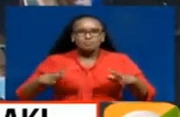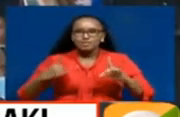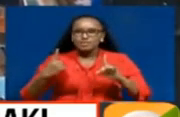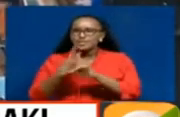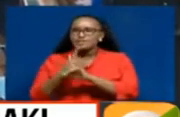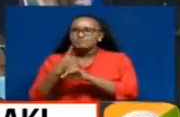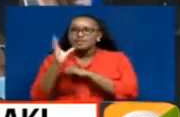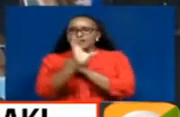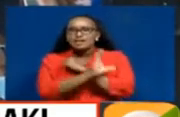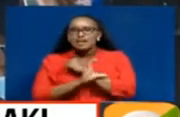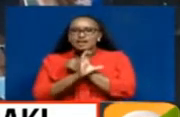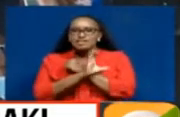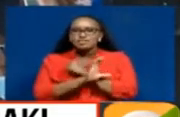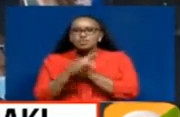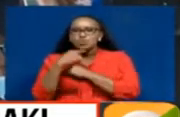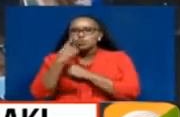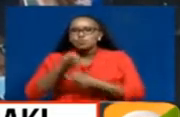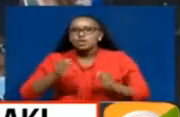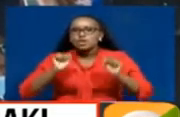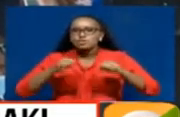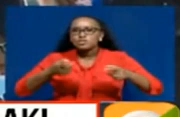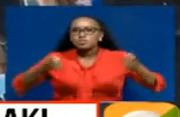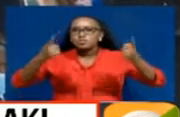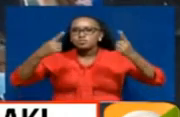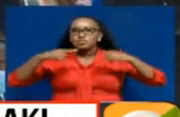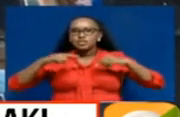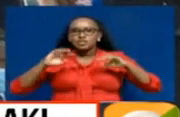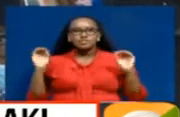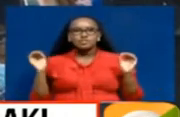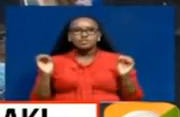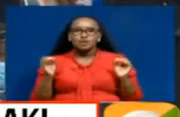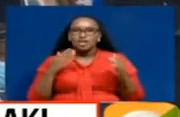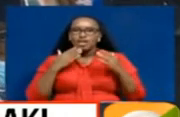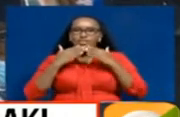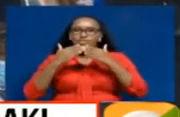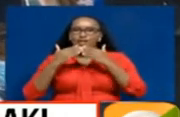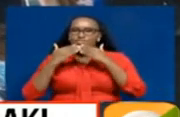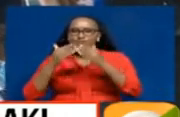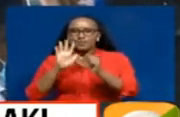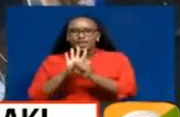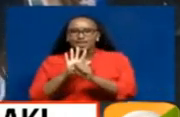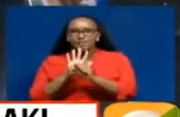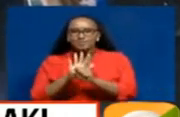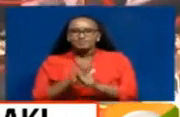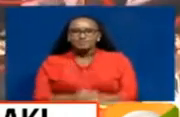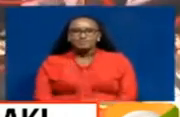around the world who are not able to be with you here today. Thank you very much.